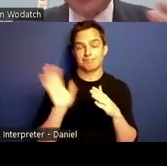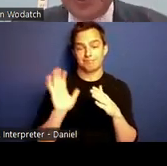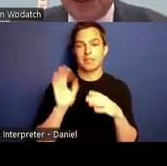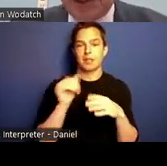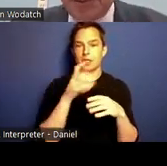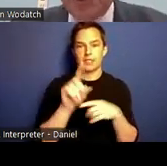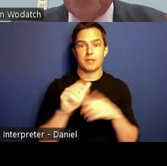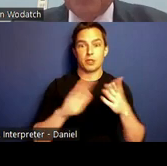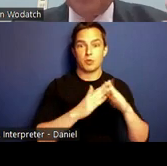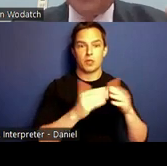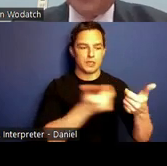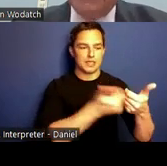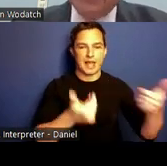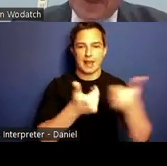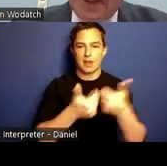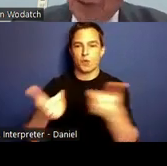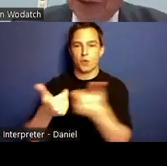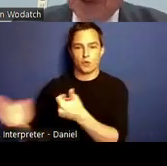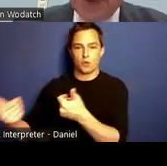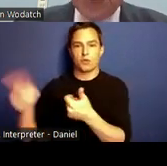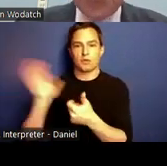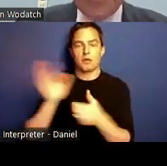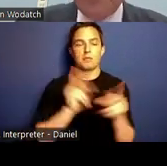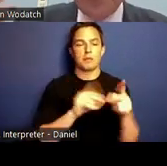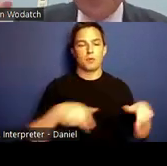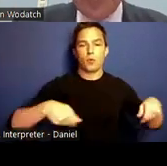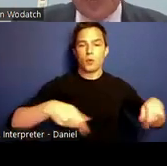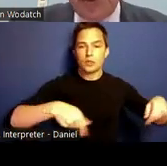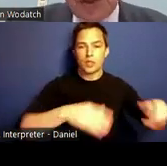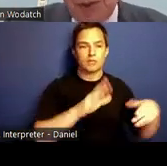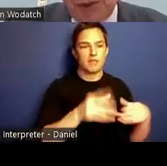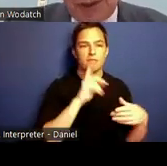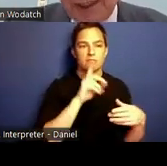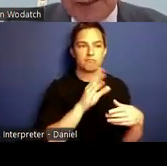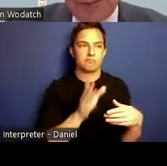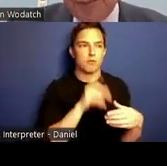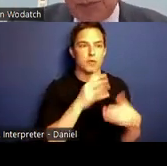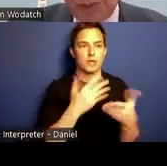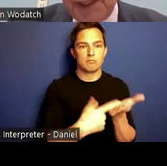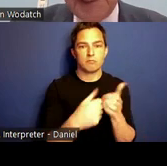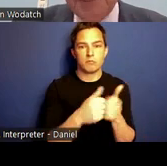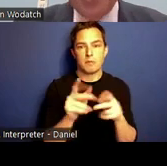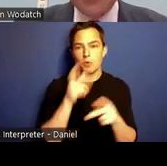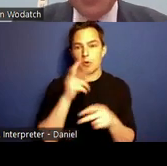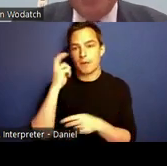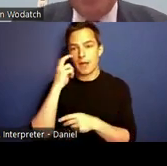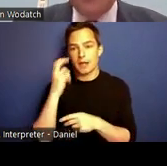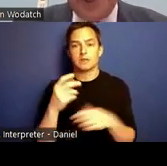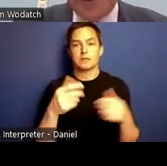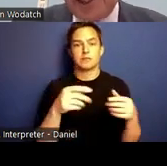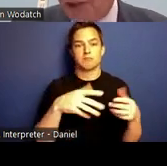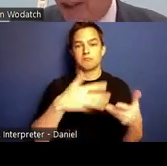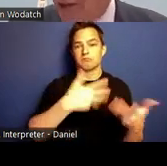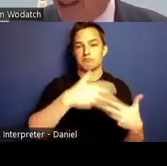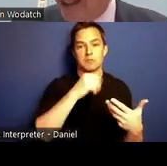was a siloed community. People with wheelchair users never really spoke a lot to people who were blind because of